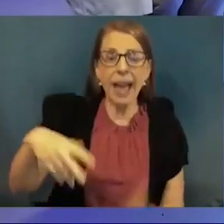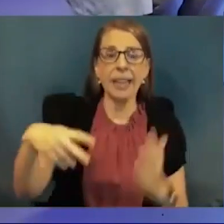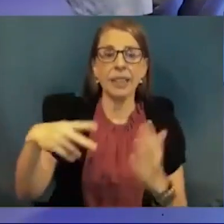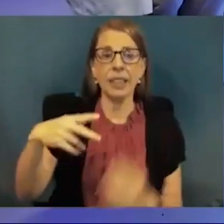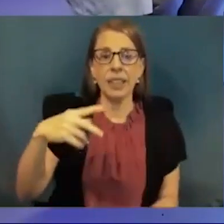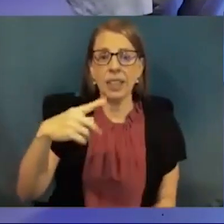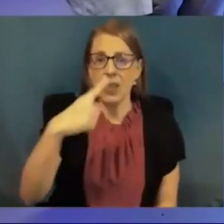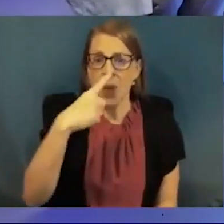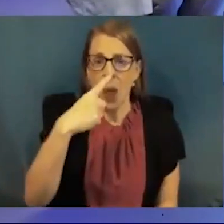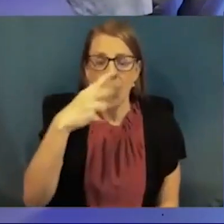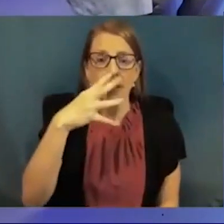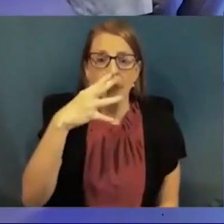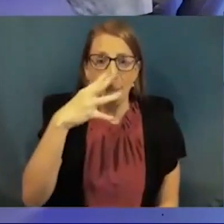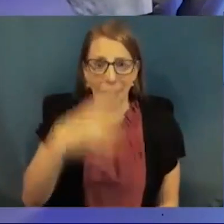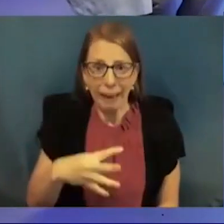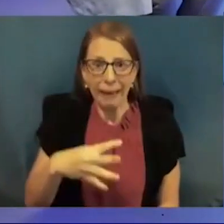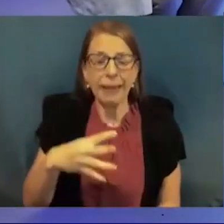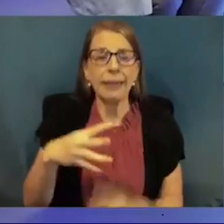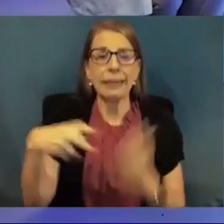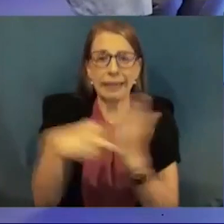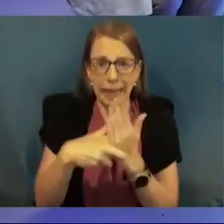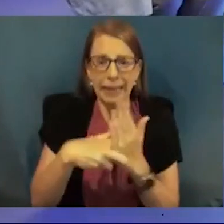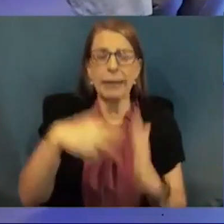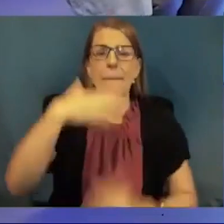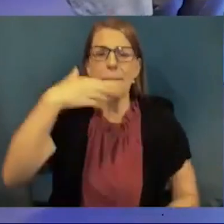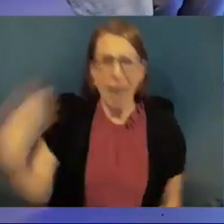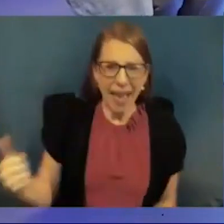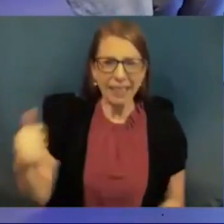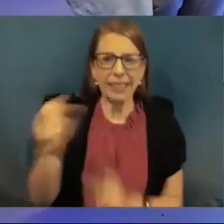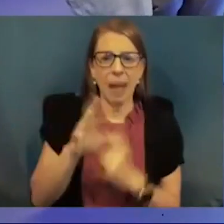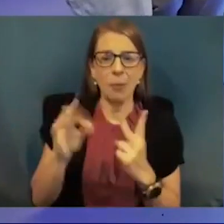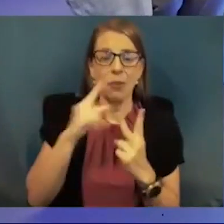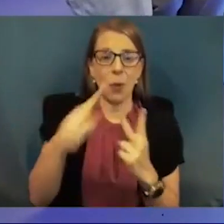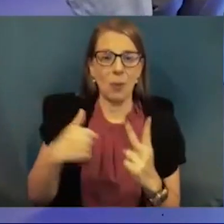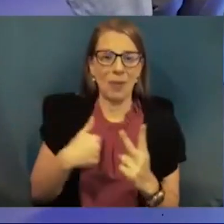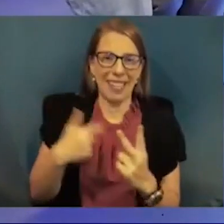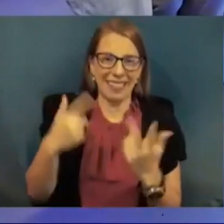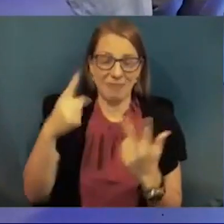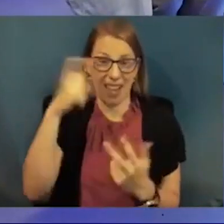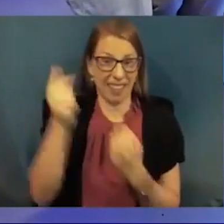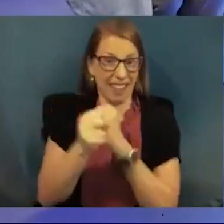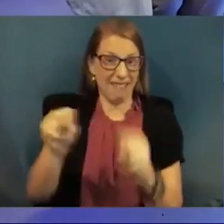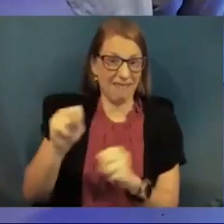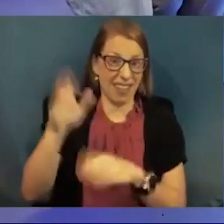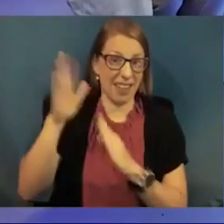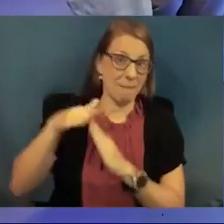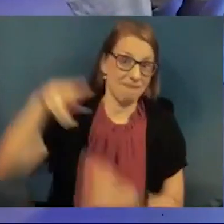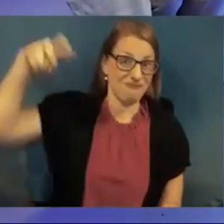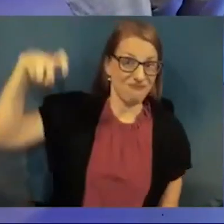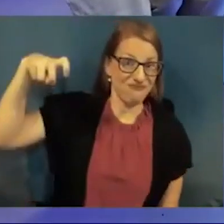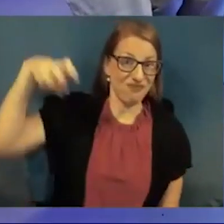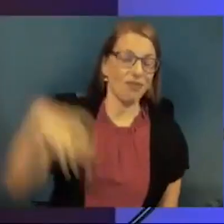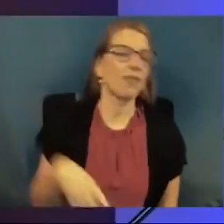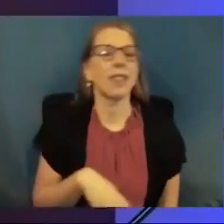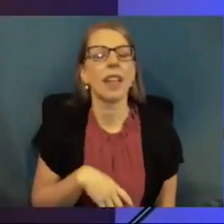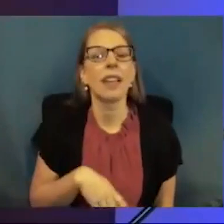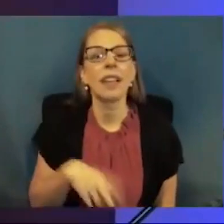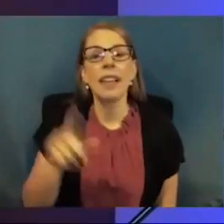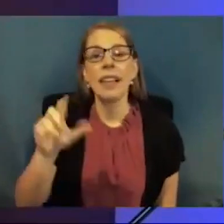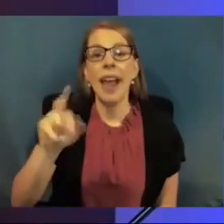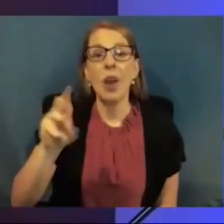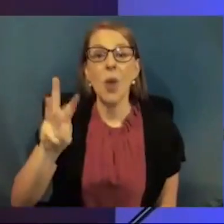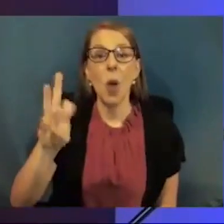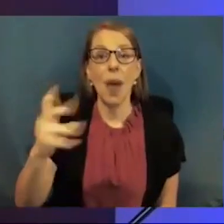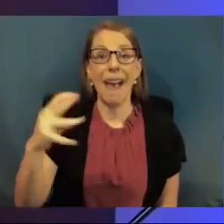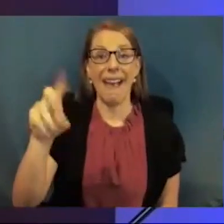hot ticket right now. I do. But yeah, no, right before they made that announcement at Arrowhead that they're suggesting people wear masks, I text my sister,